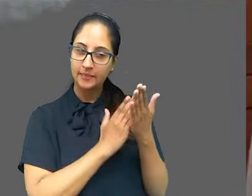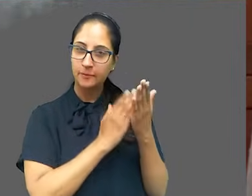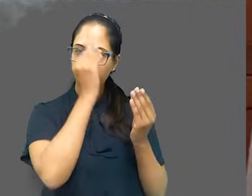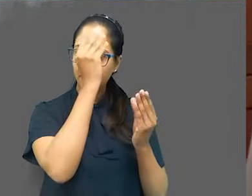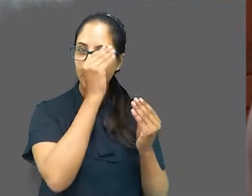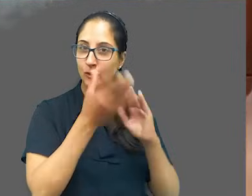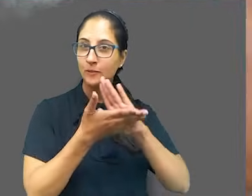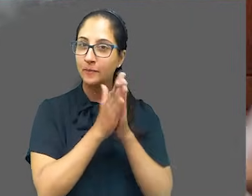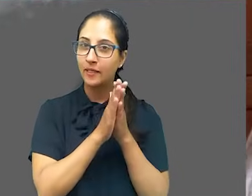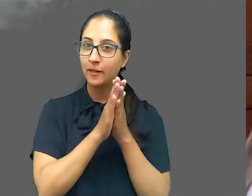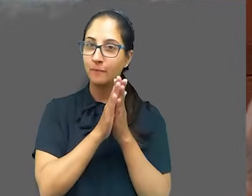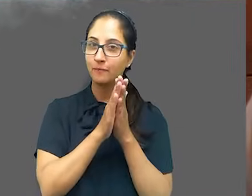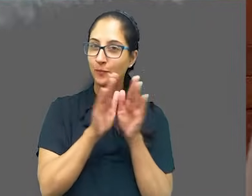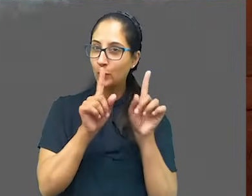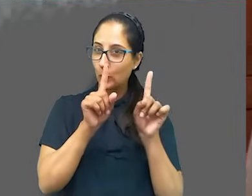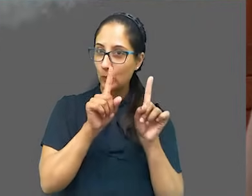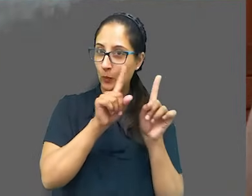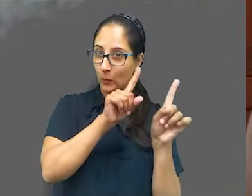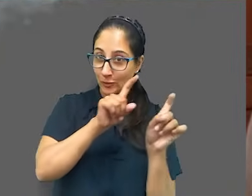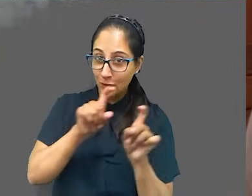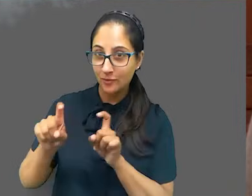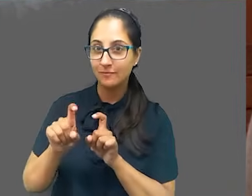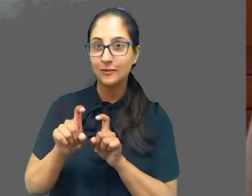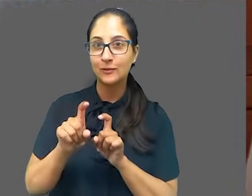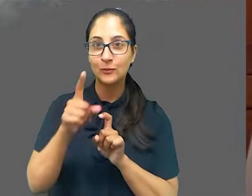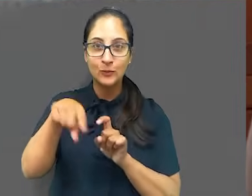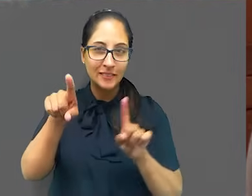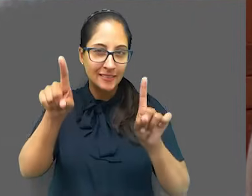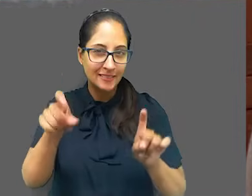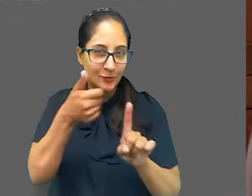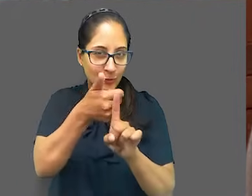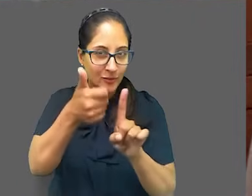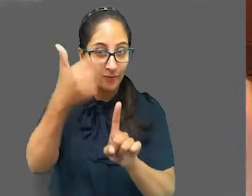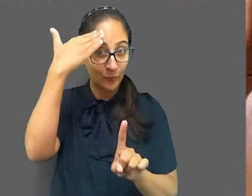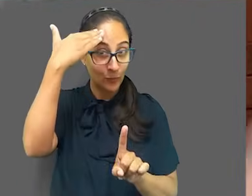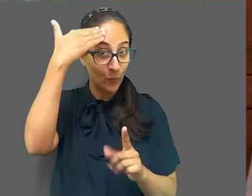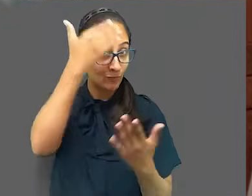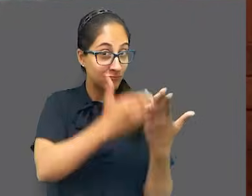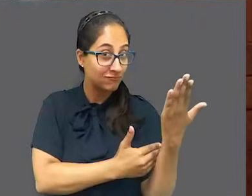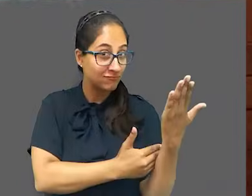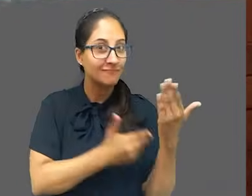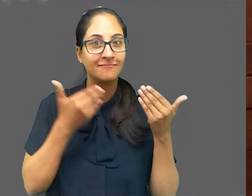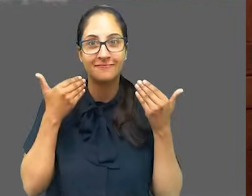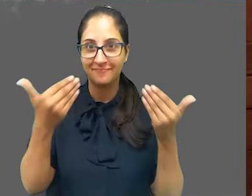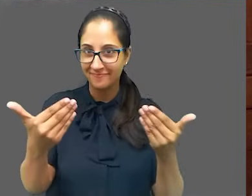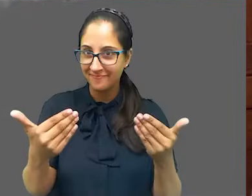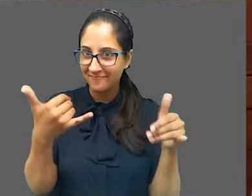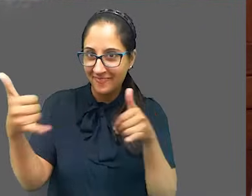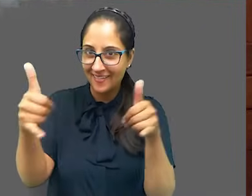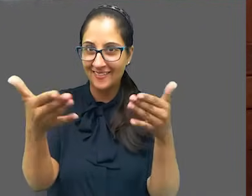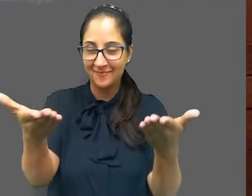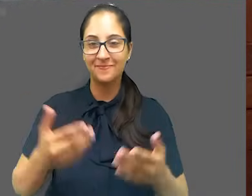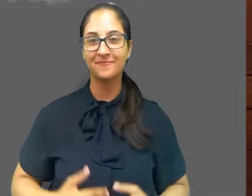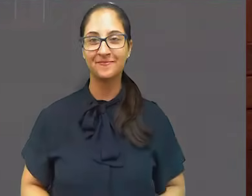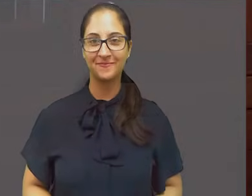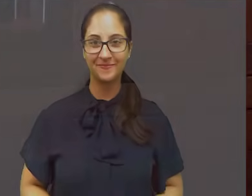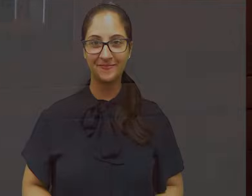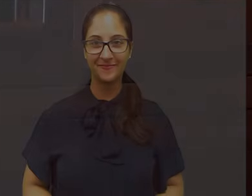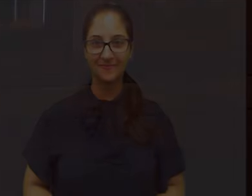submit questions so that you could test your own knowledge. Sounds good? All right, allons-y, here we go.